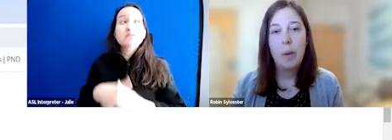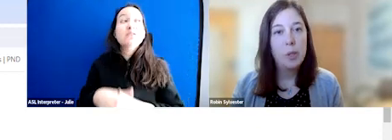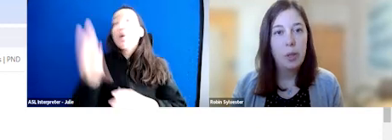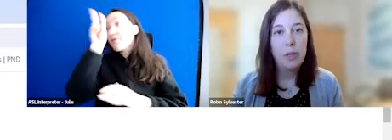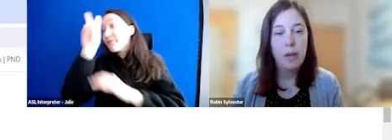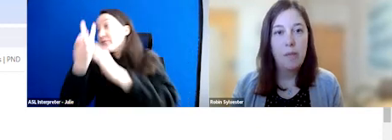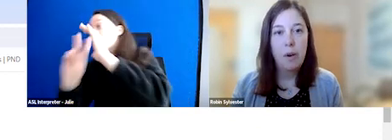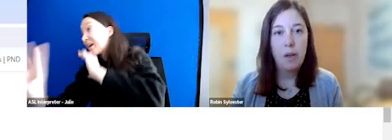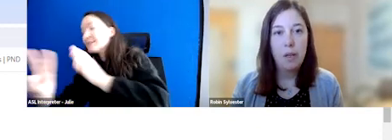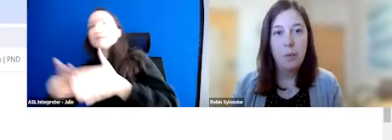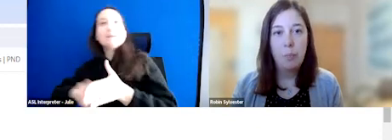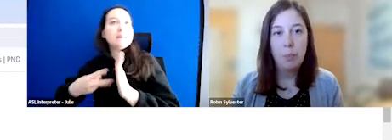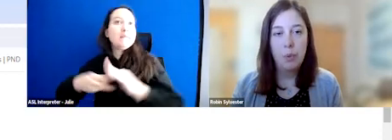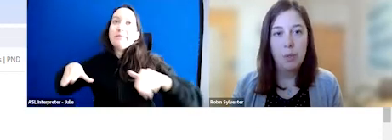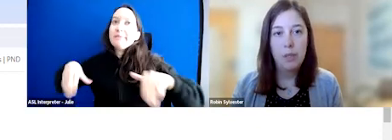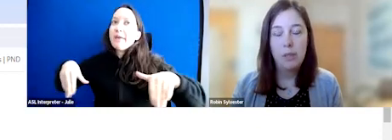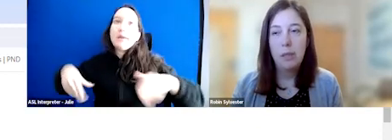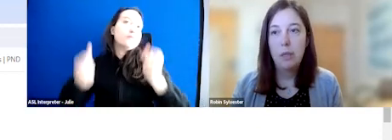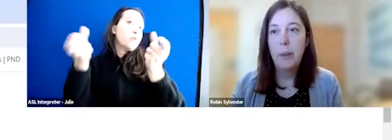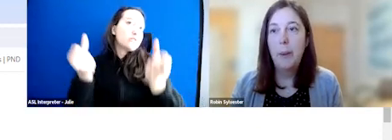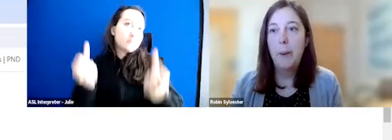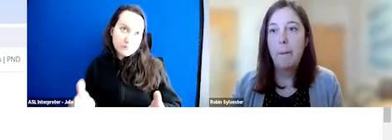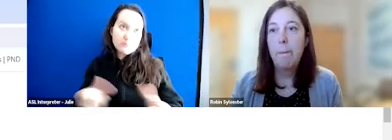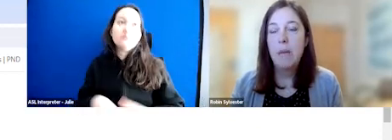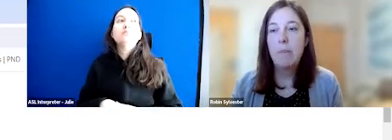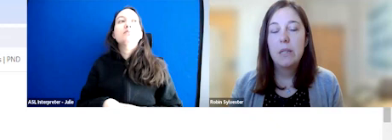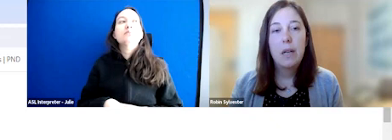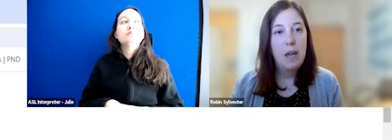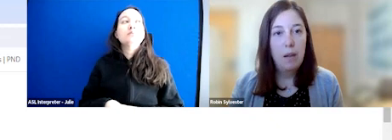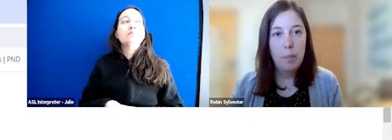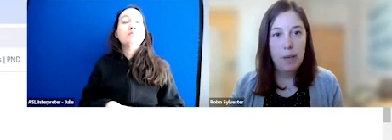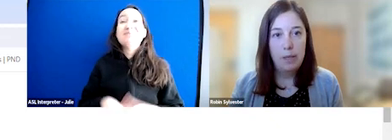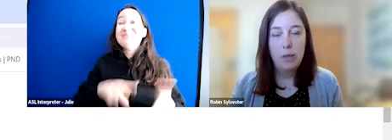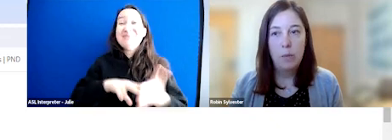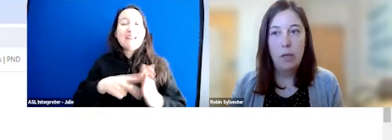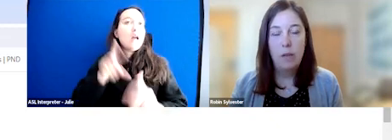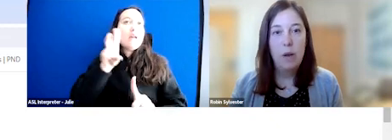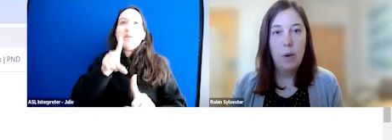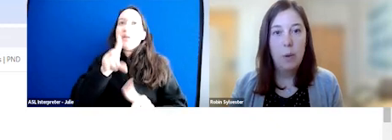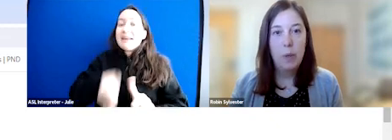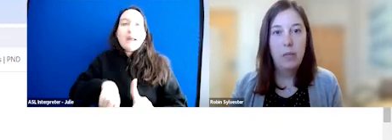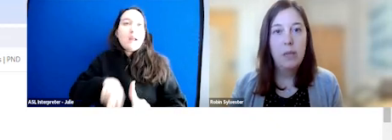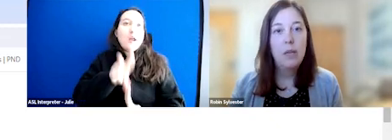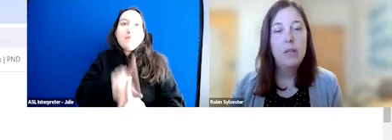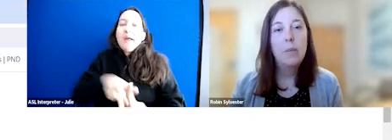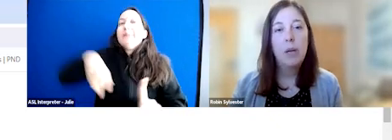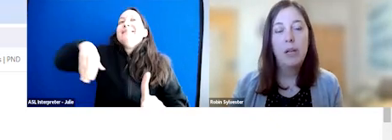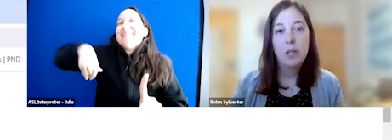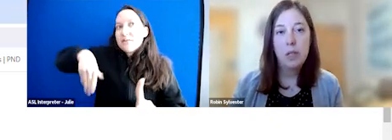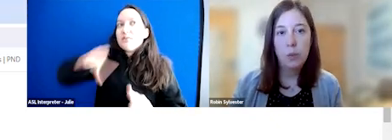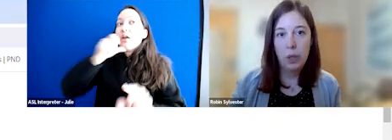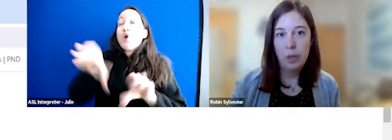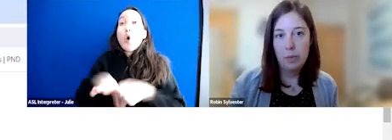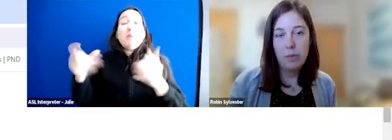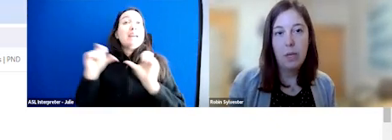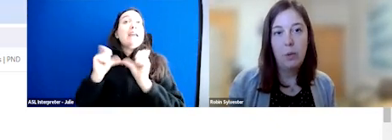Forecasted are opportunities that have not yet been posted. It means that I can't apply to them right now. They're not open, but